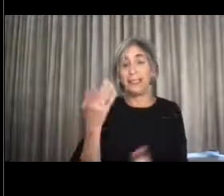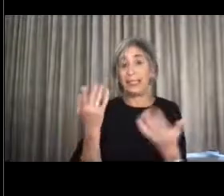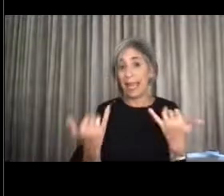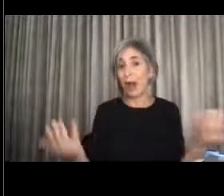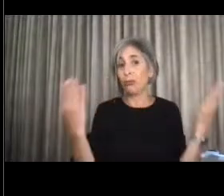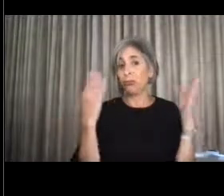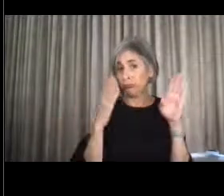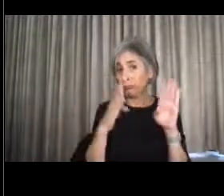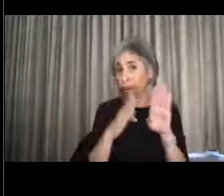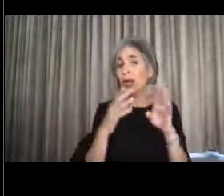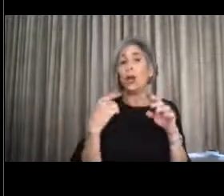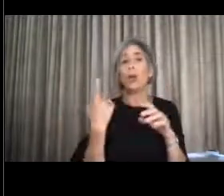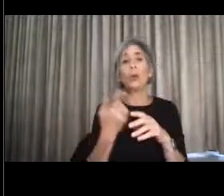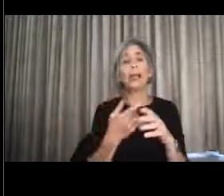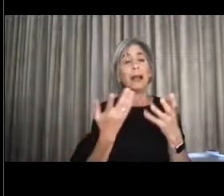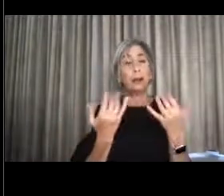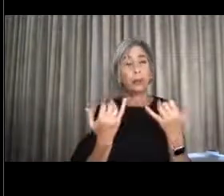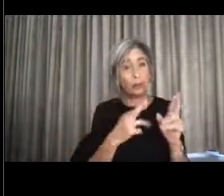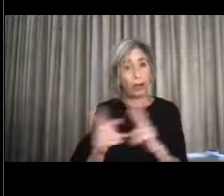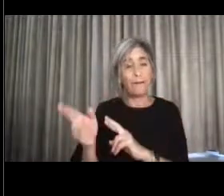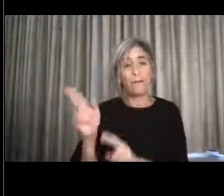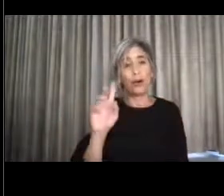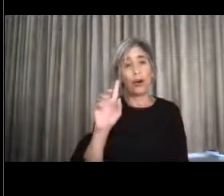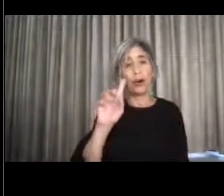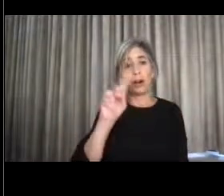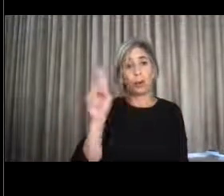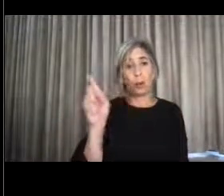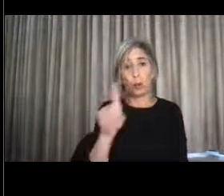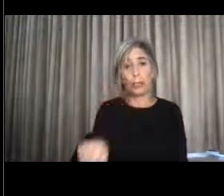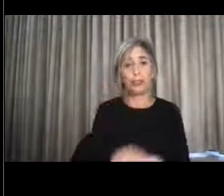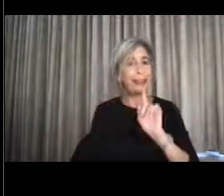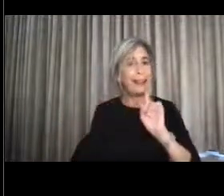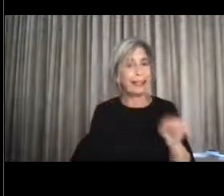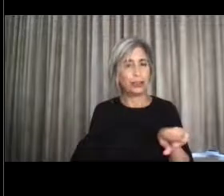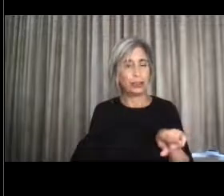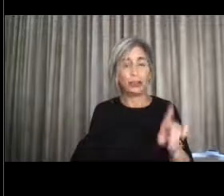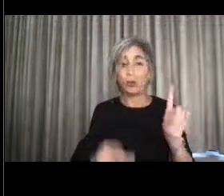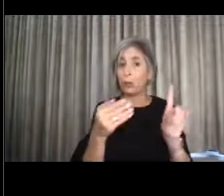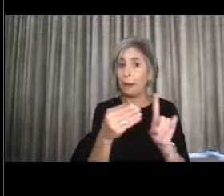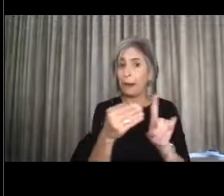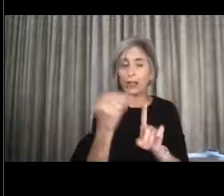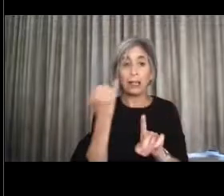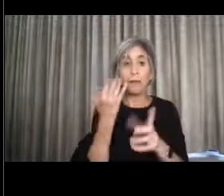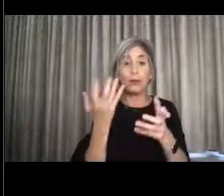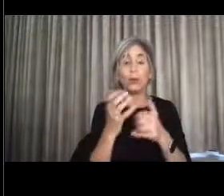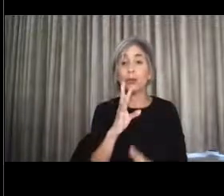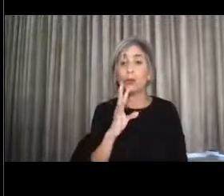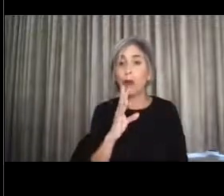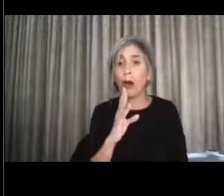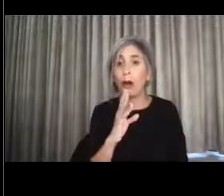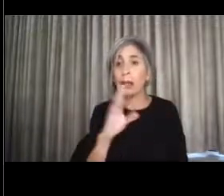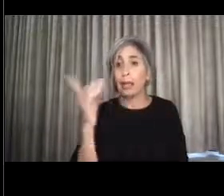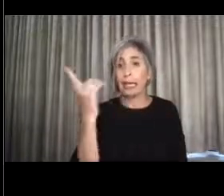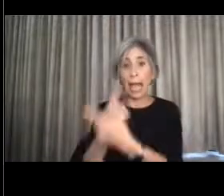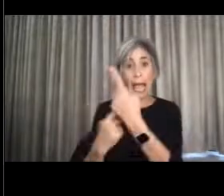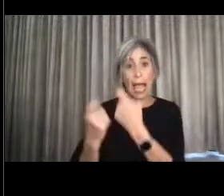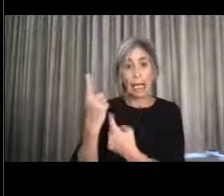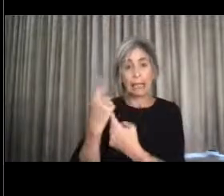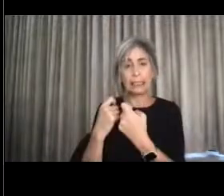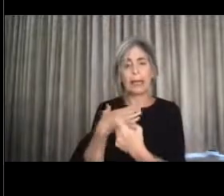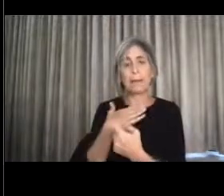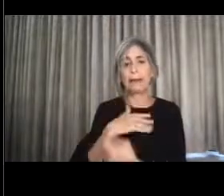and answer section of the presentation. And as a reminder, if you would like to speak and ask a question, please